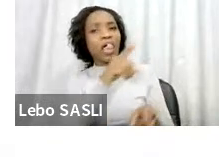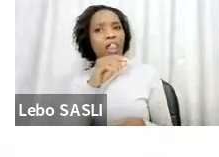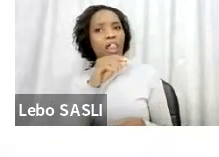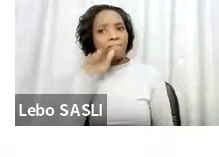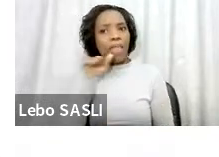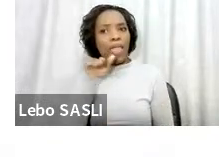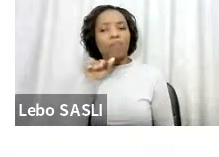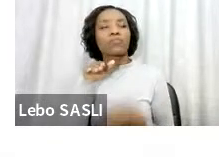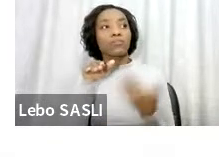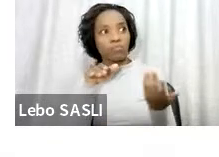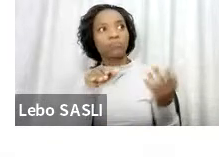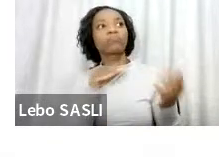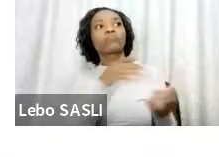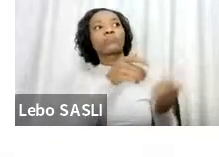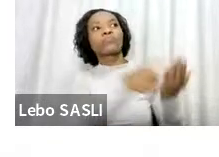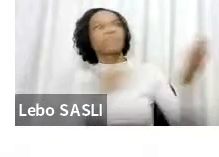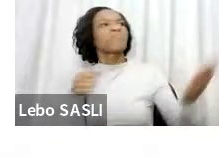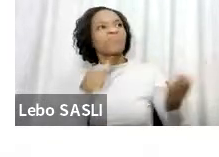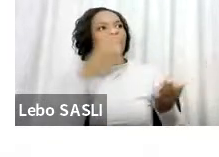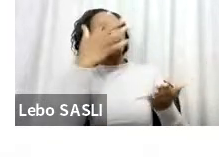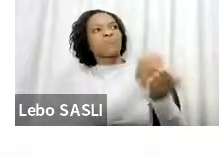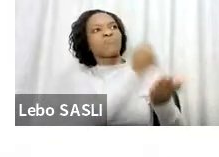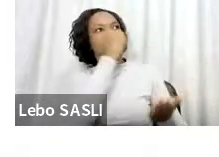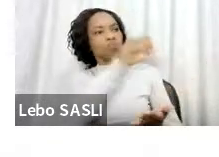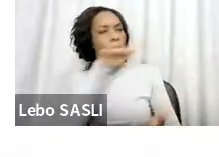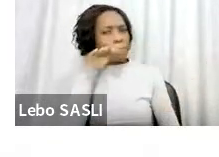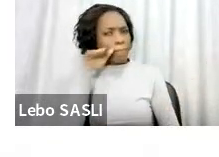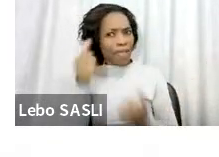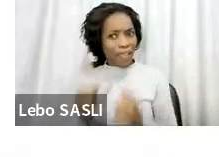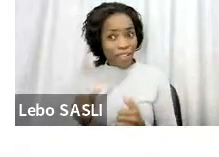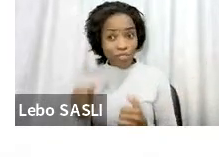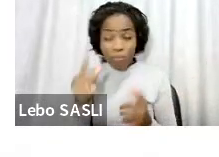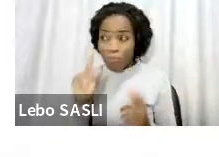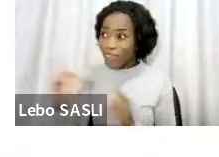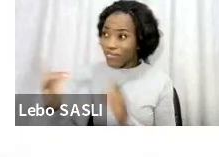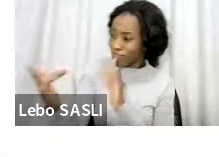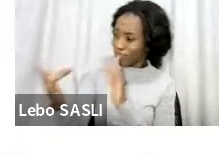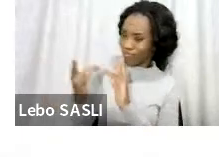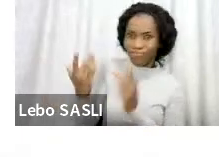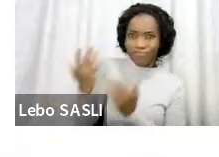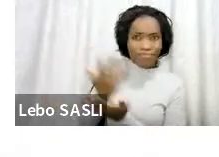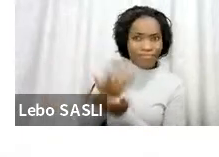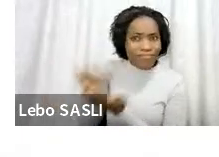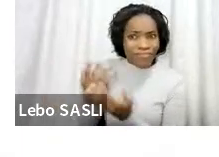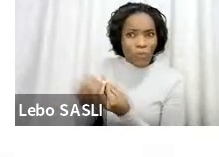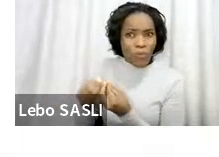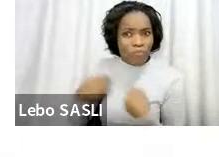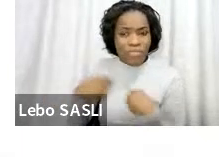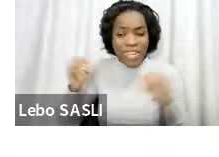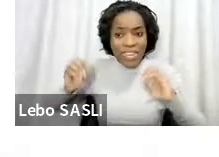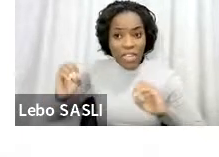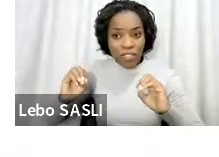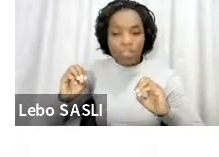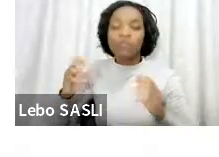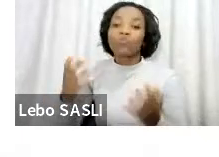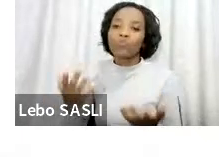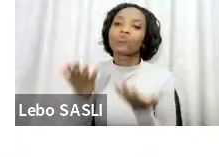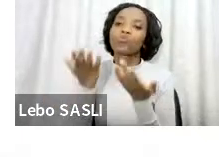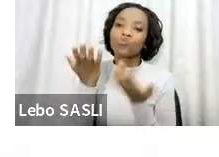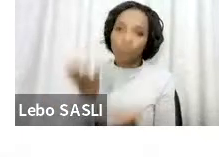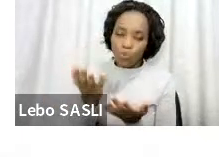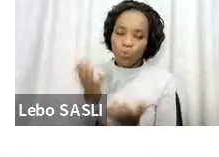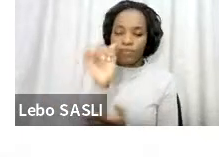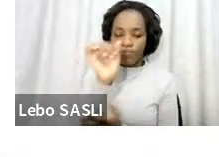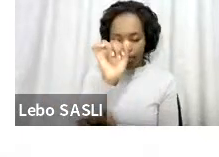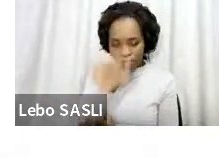bank to take money from your bank account without engaging with you. So those are typical issues that